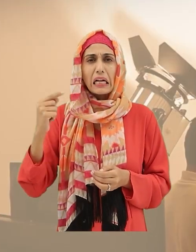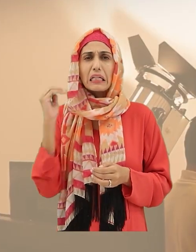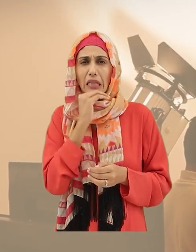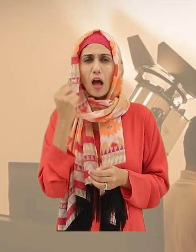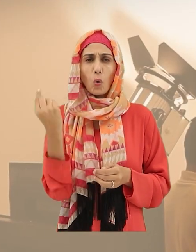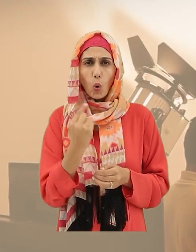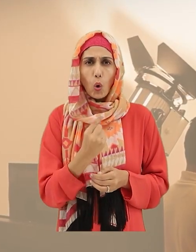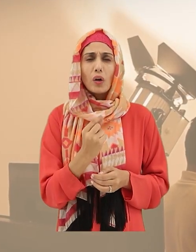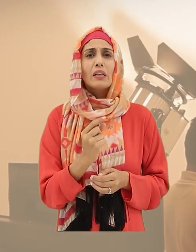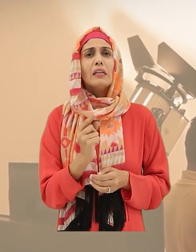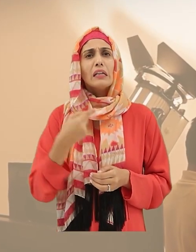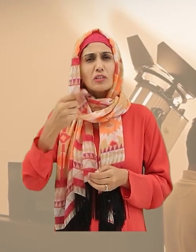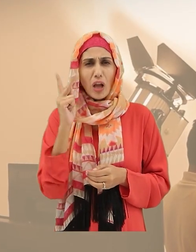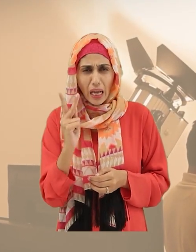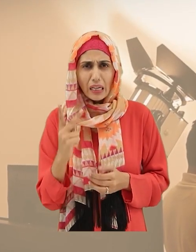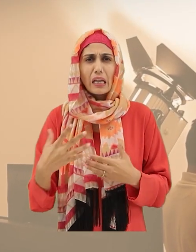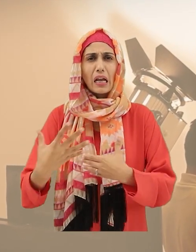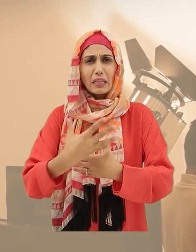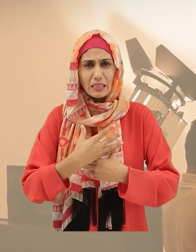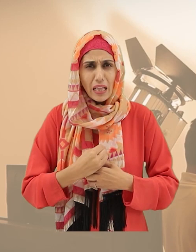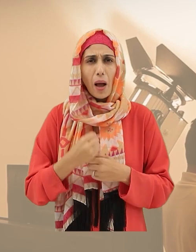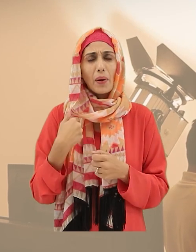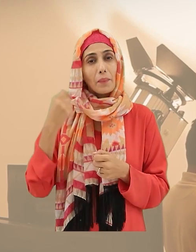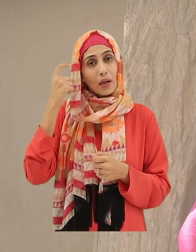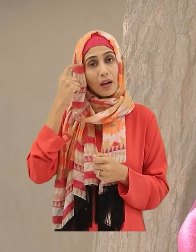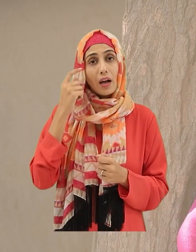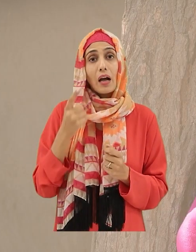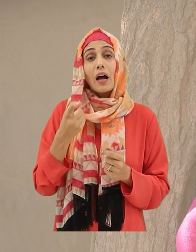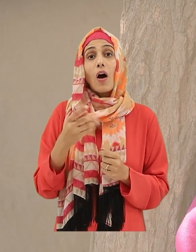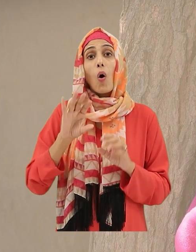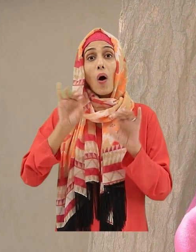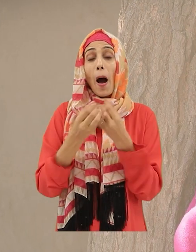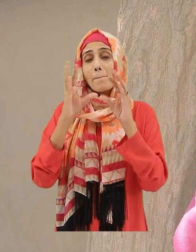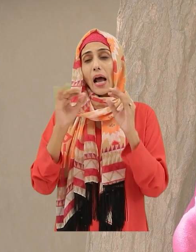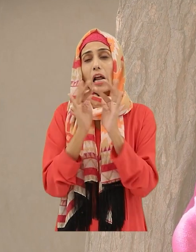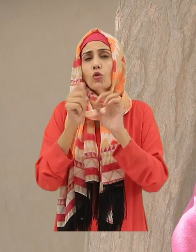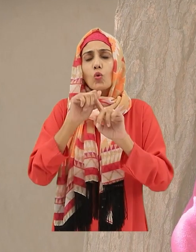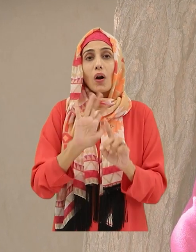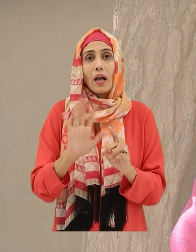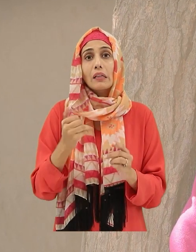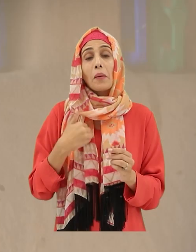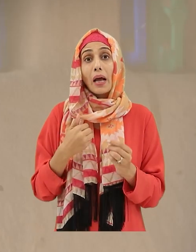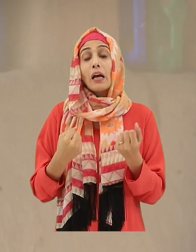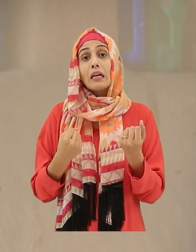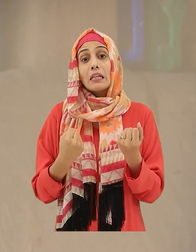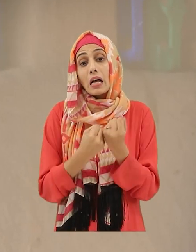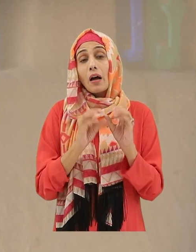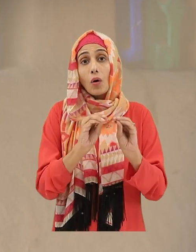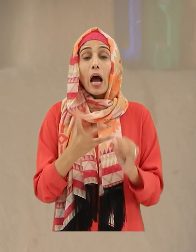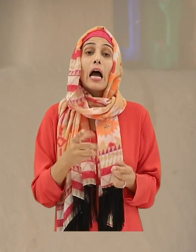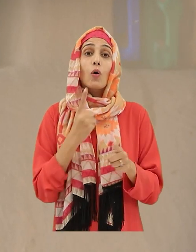English, science, Urdu, general knowledge, and on a monthly basis, because these kids are all offline where they live, they don't have